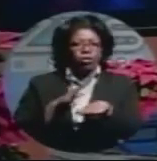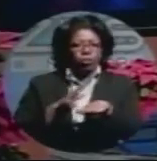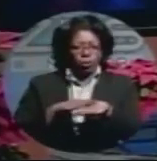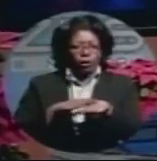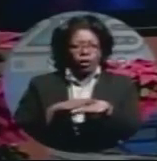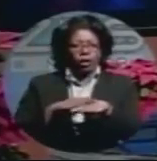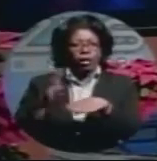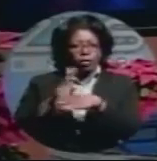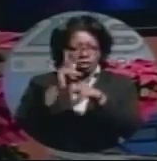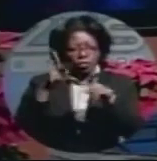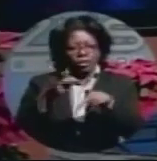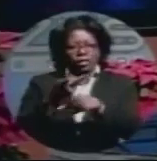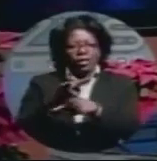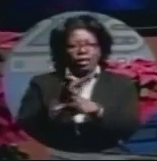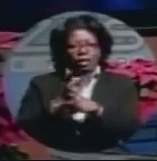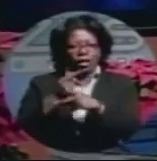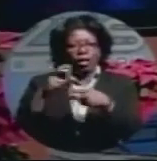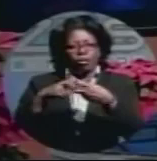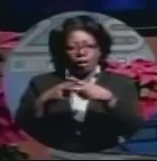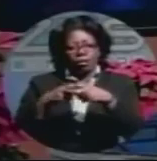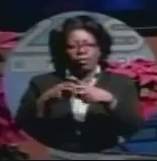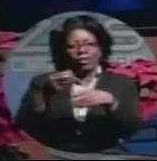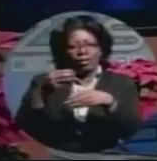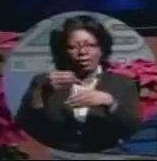taking matters into their own hands.